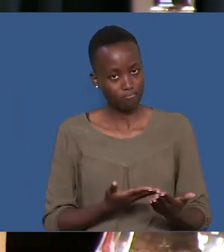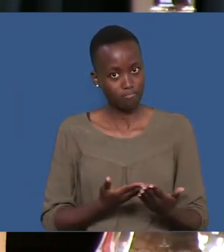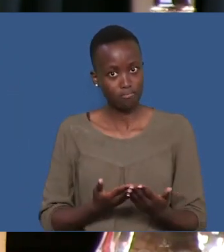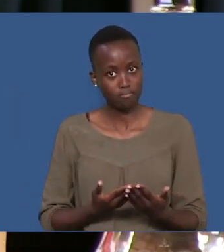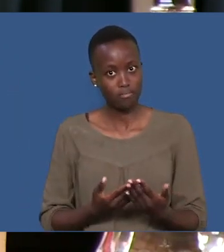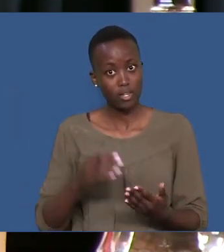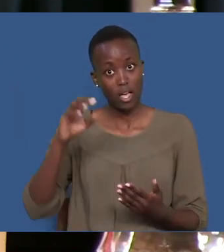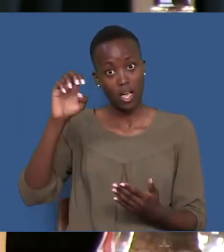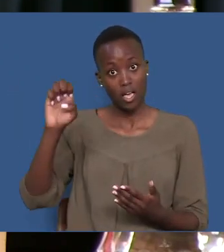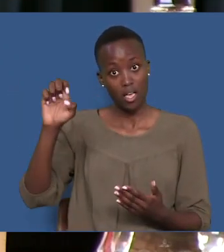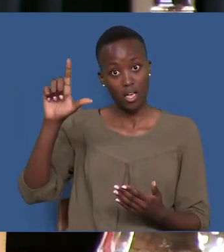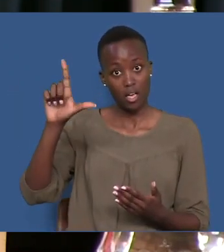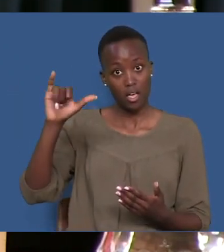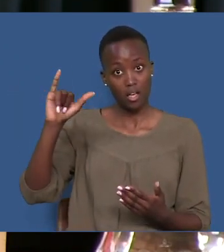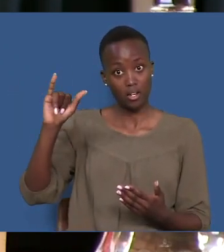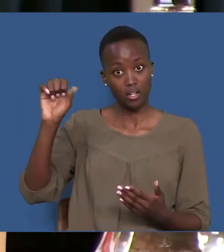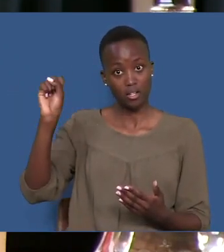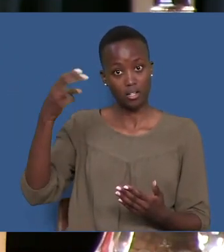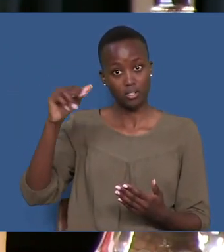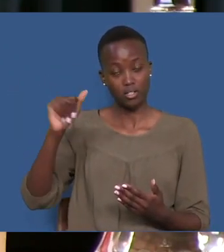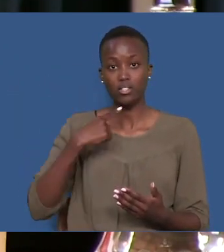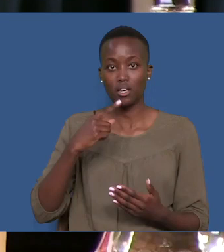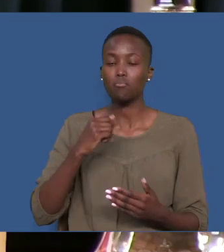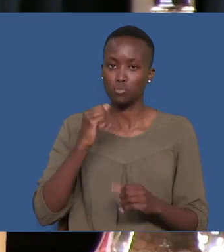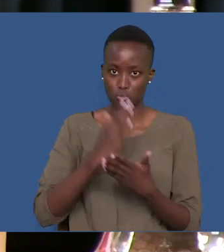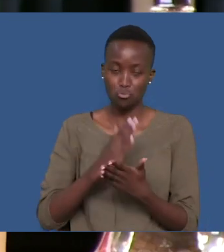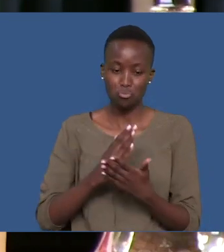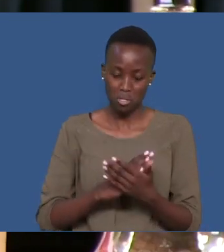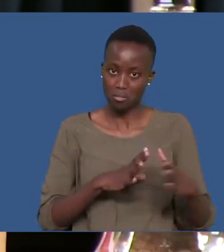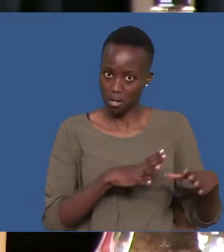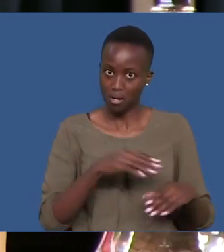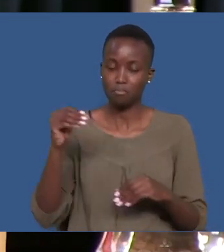will,' Elisha replied, and he went with them."